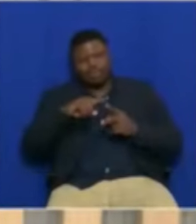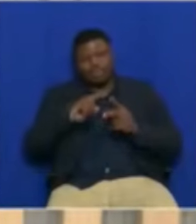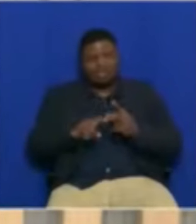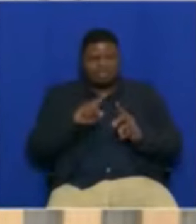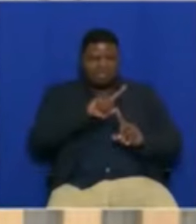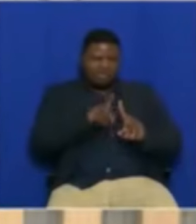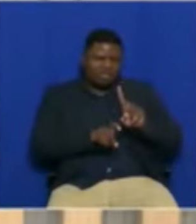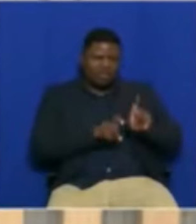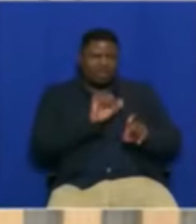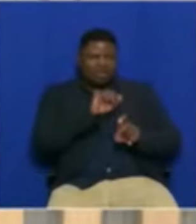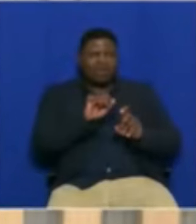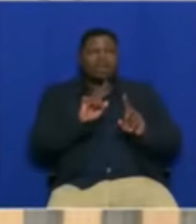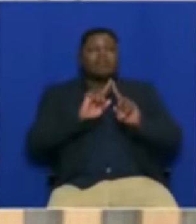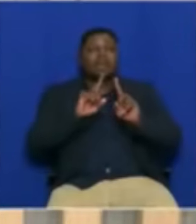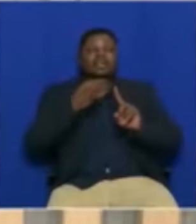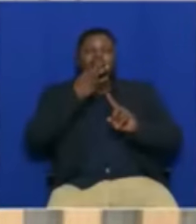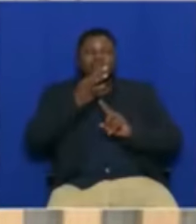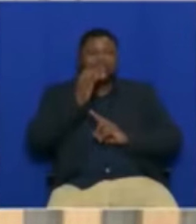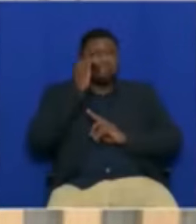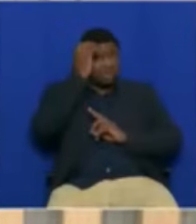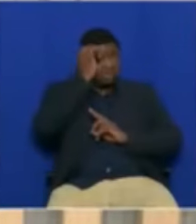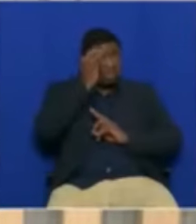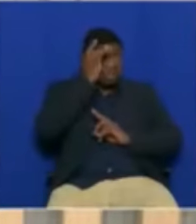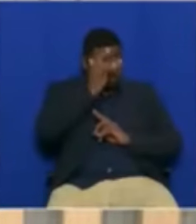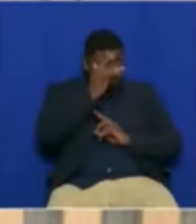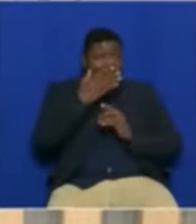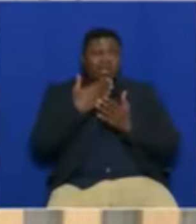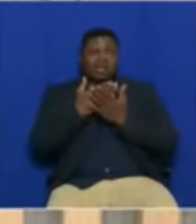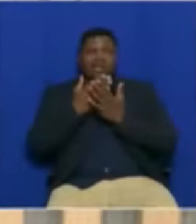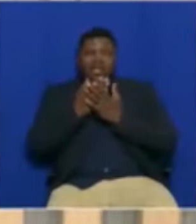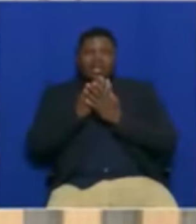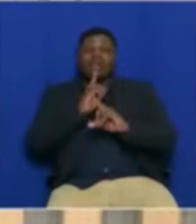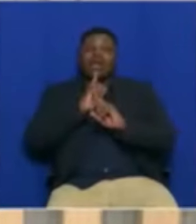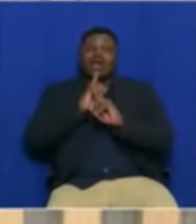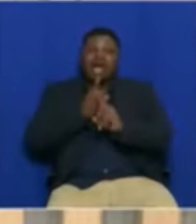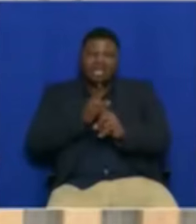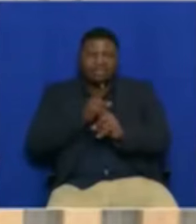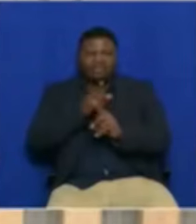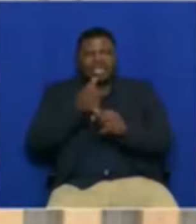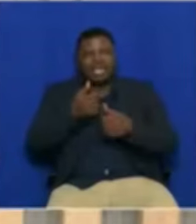Is it safe to assume that you remember the two questions, or would you like them to be restated?